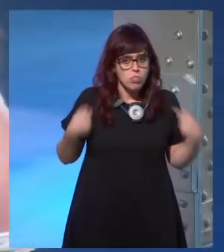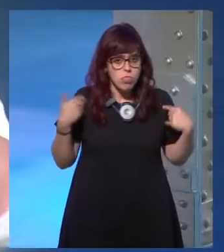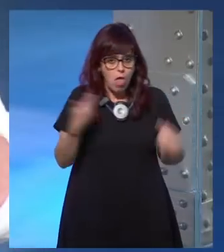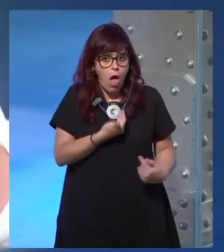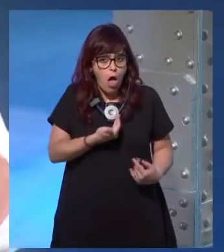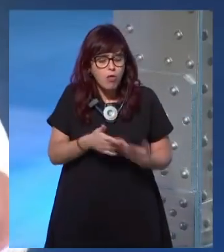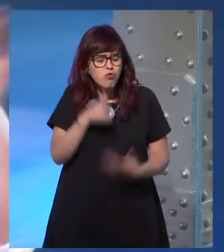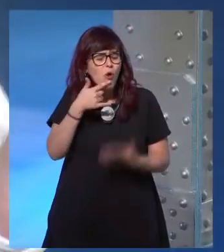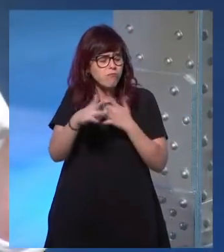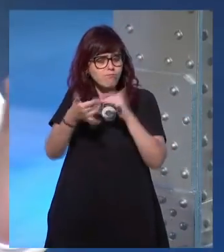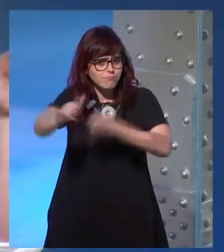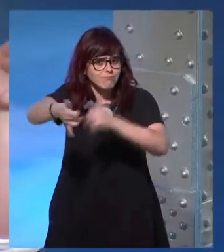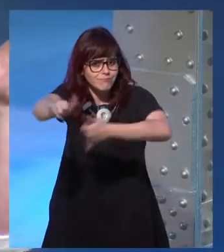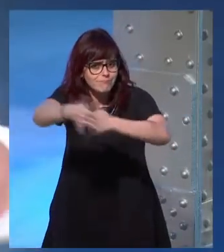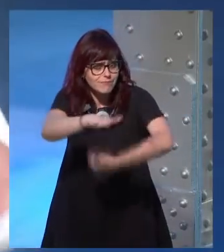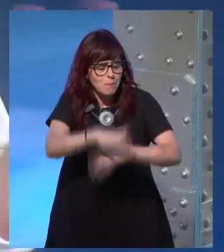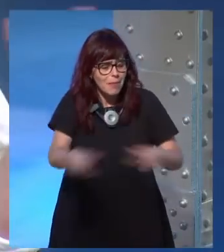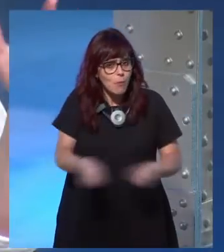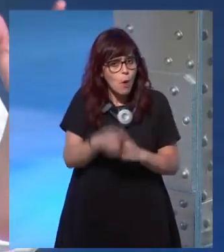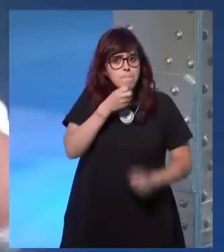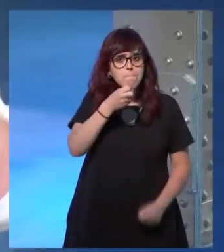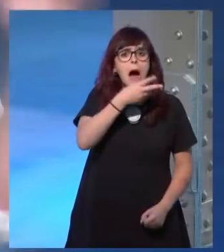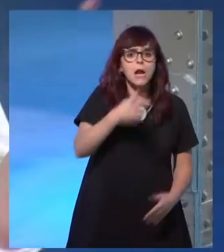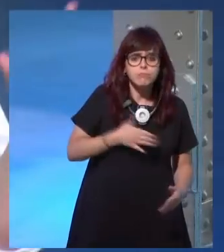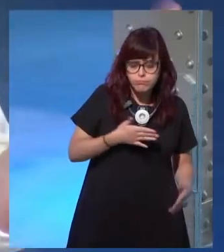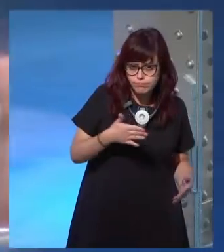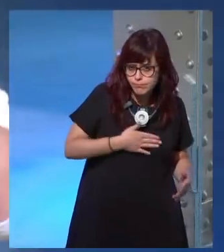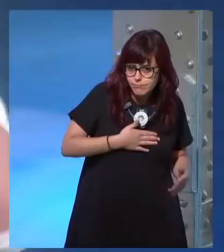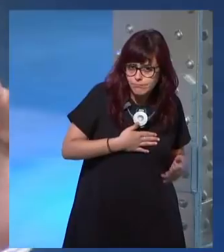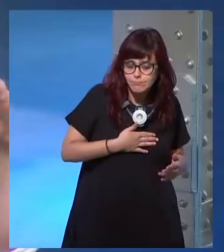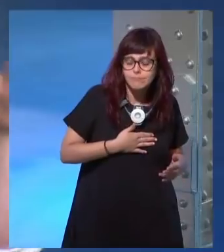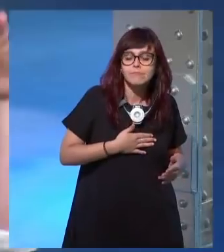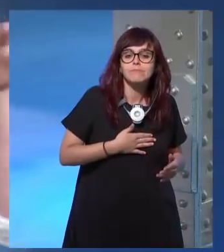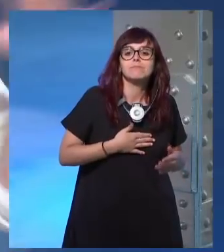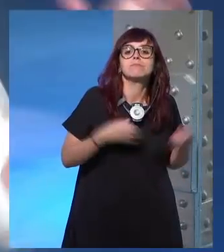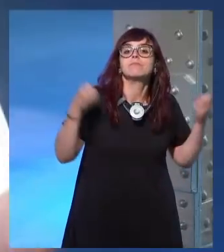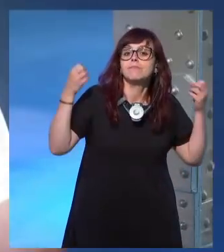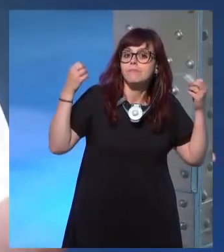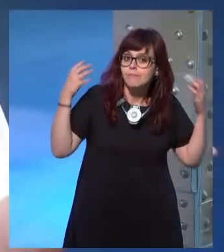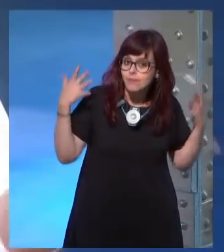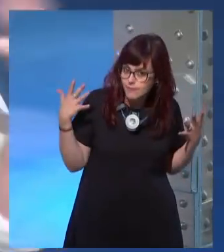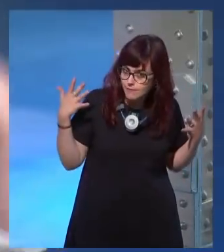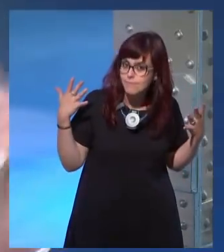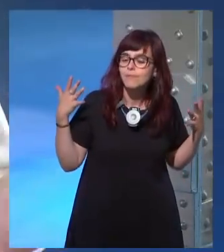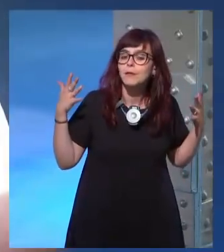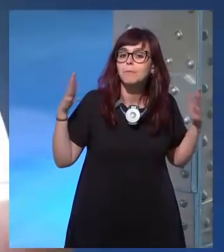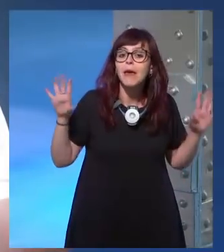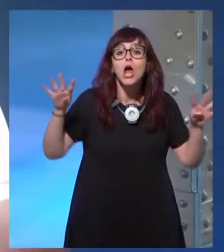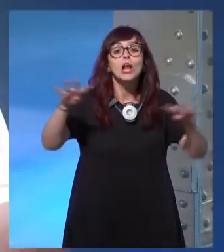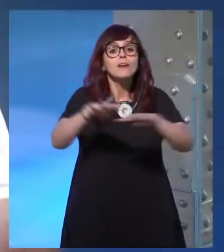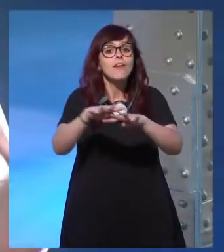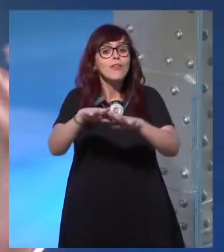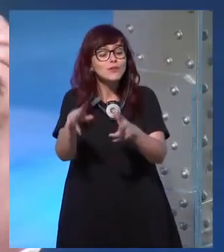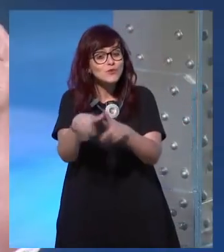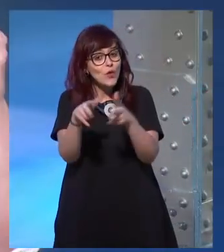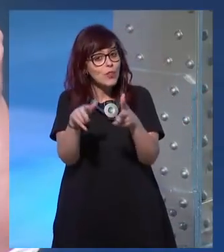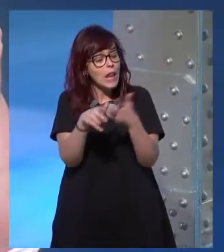These social media channels are not public, government-owned channels. They are communities built by private